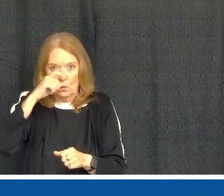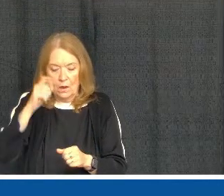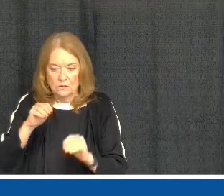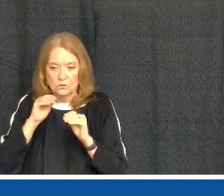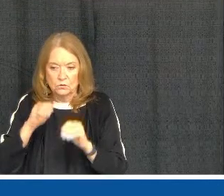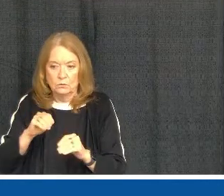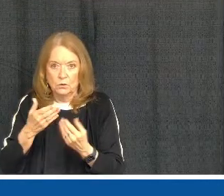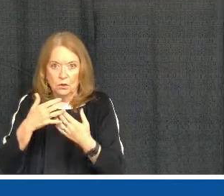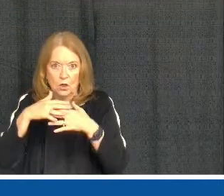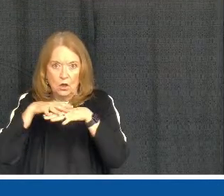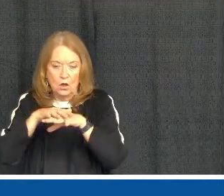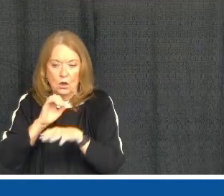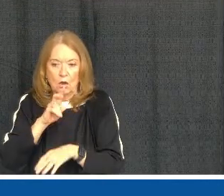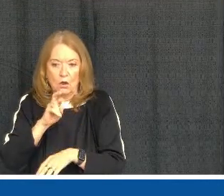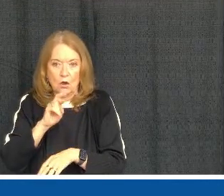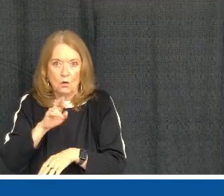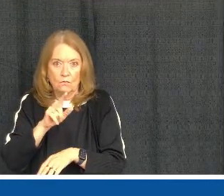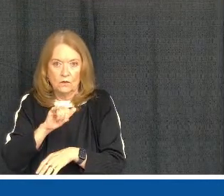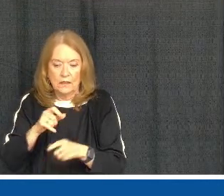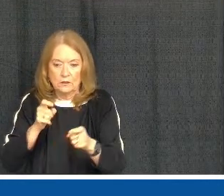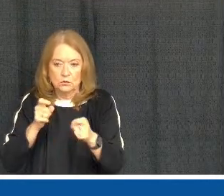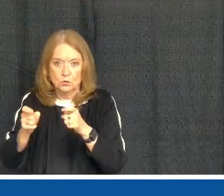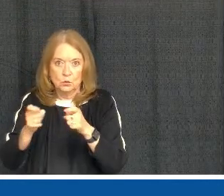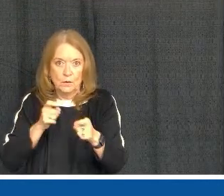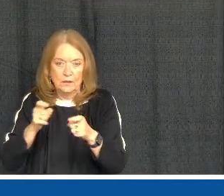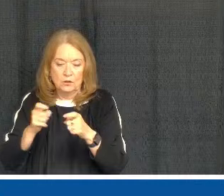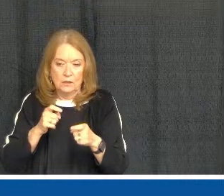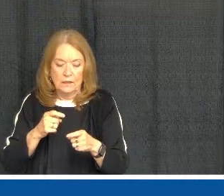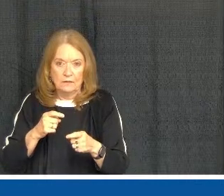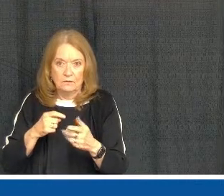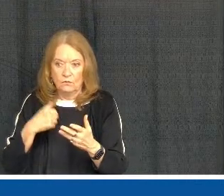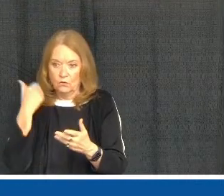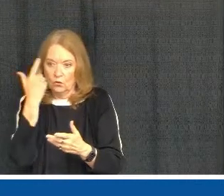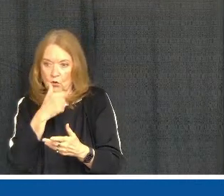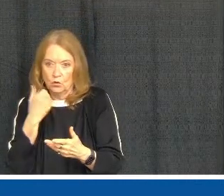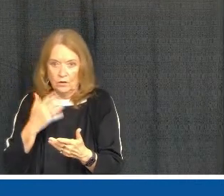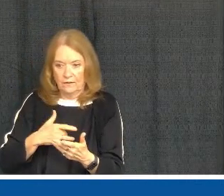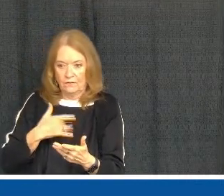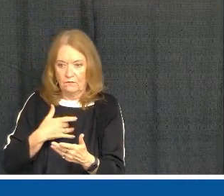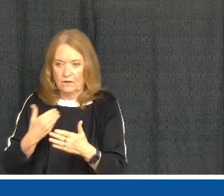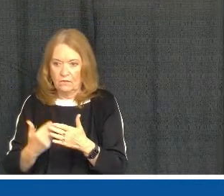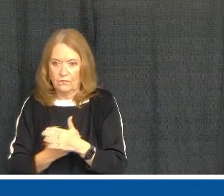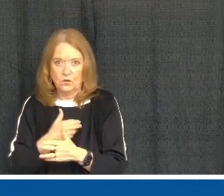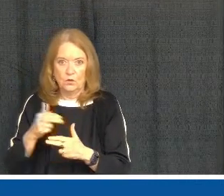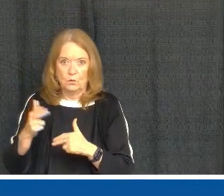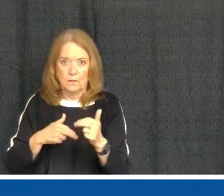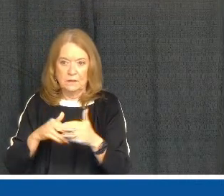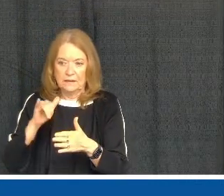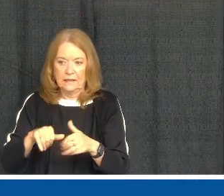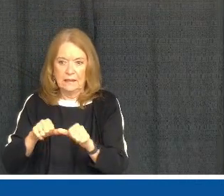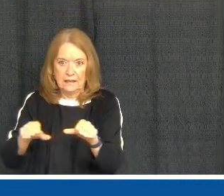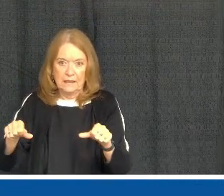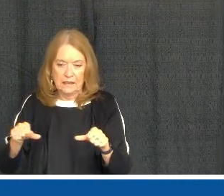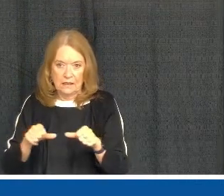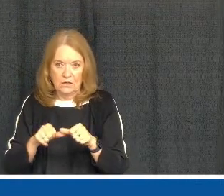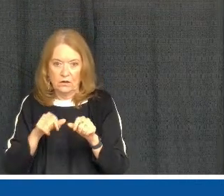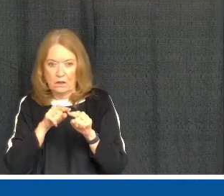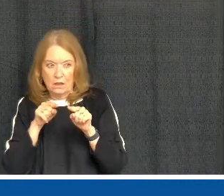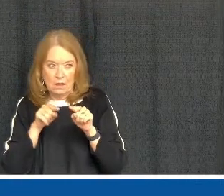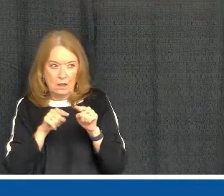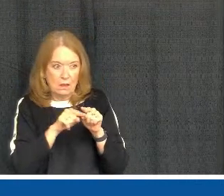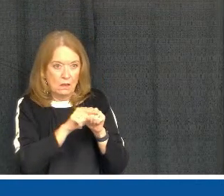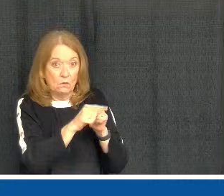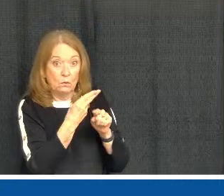to regulate the look and feel of the new development. So it wasn't maybe all the way down to Harper at the time,